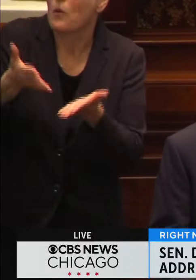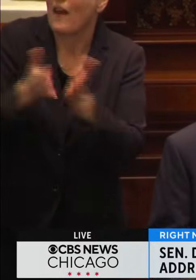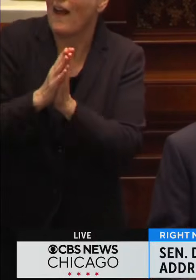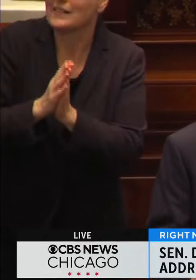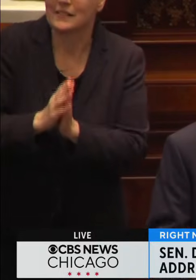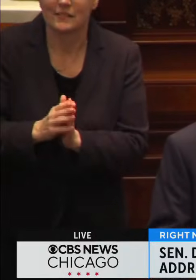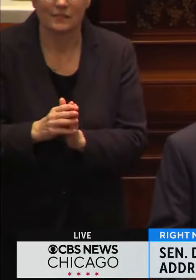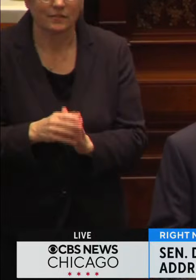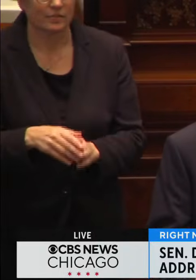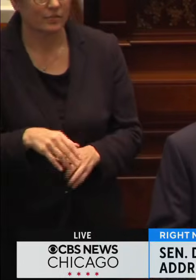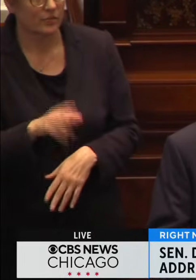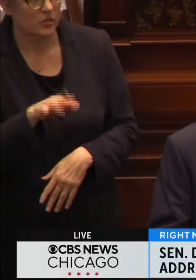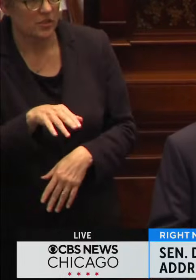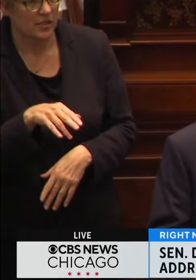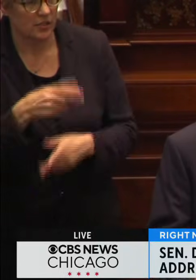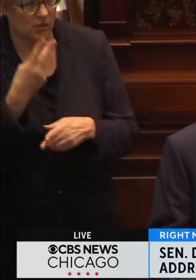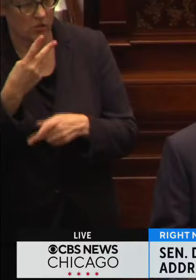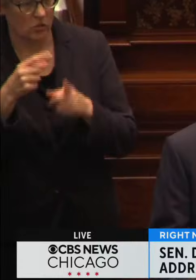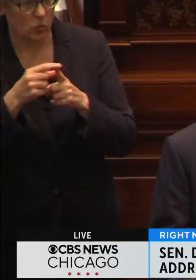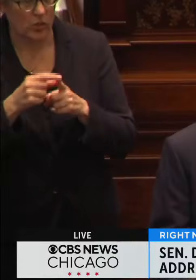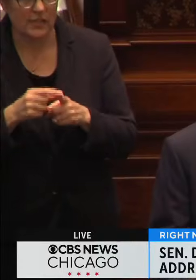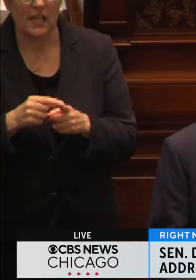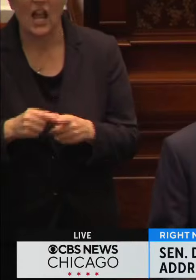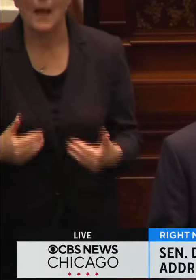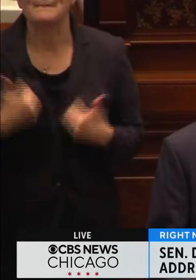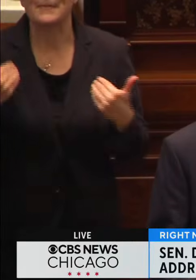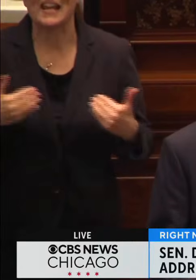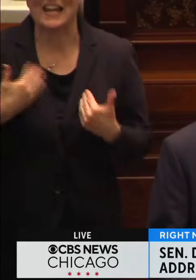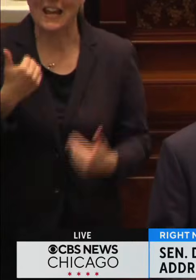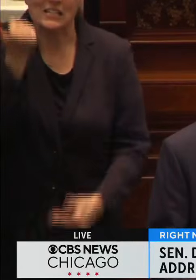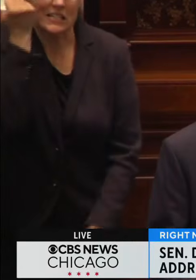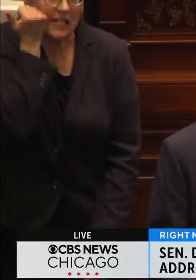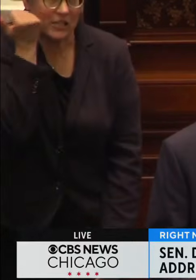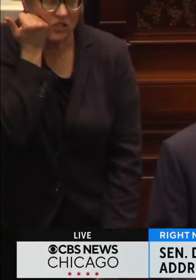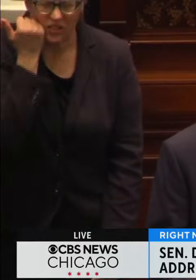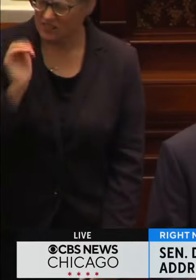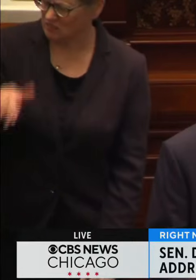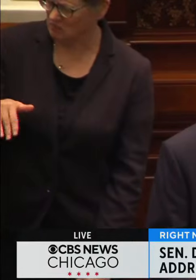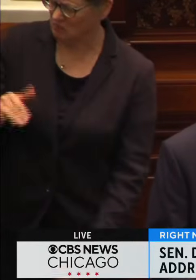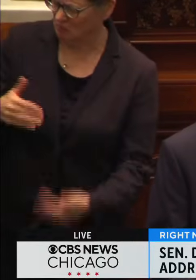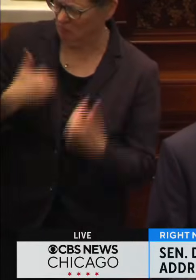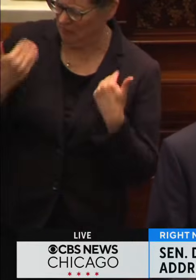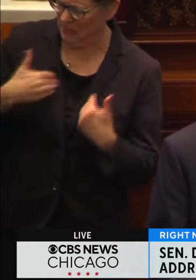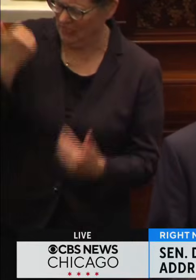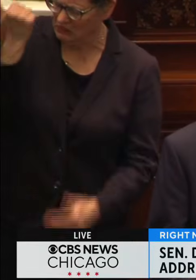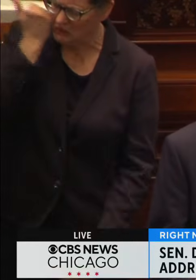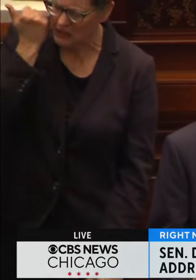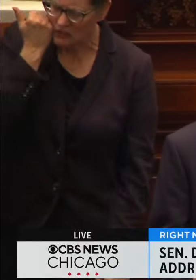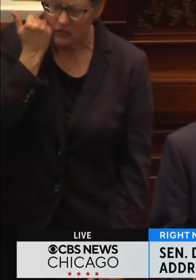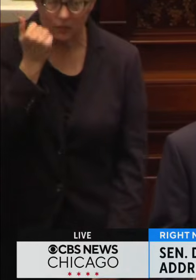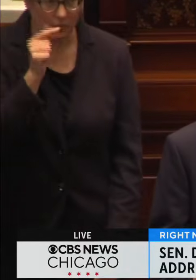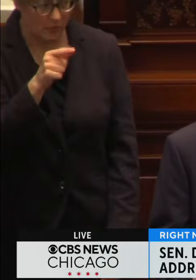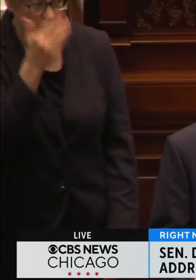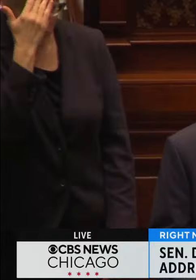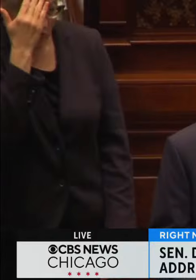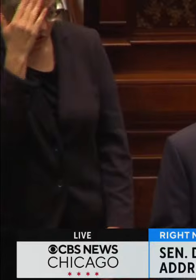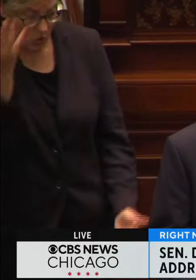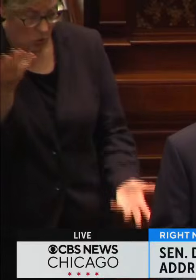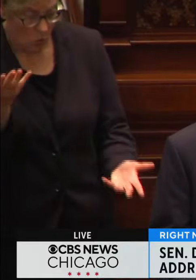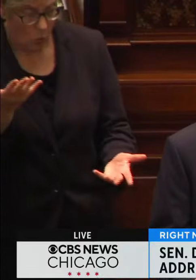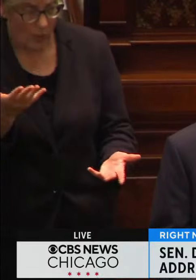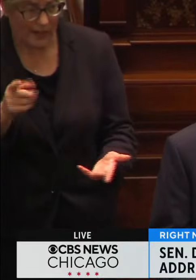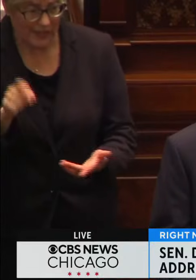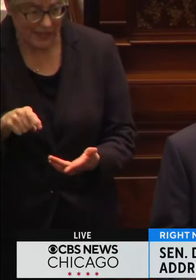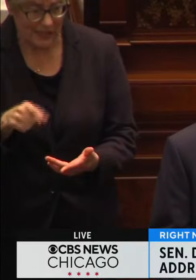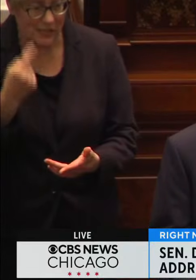words, pediatric dentistry. I said, pediatric dentistry? She said, do you know what it takes